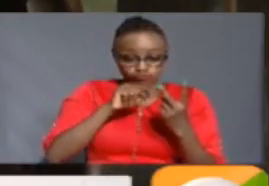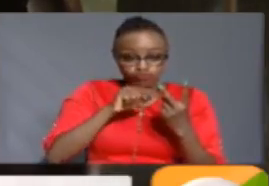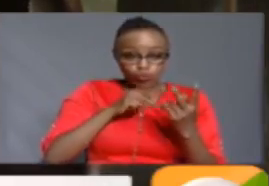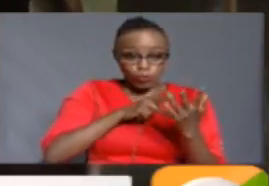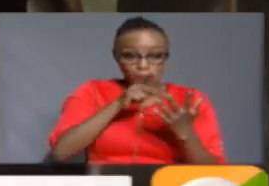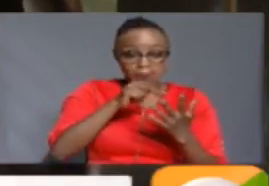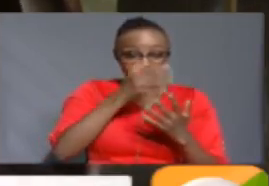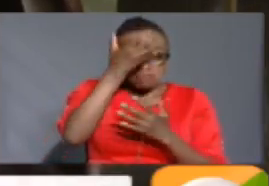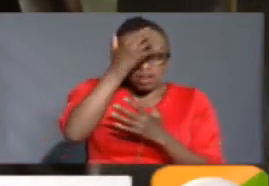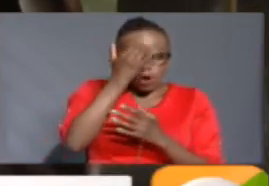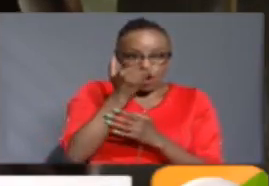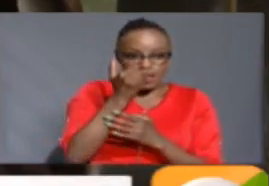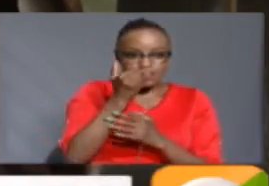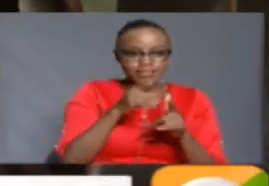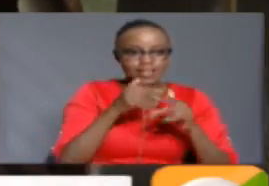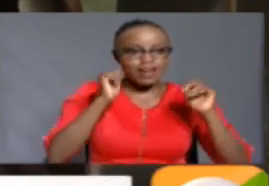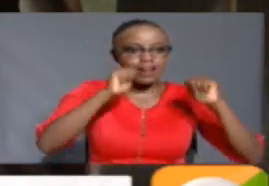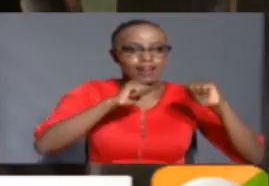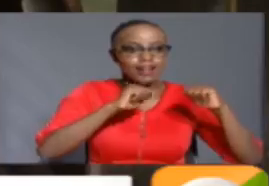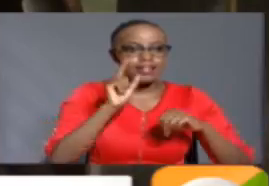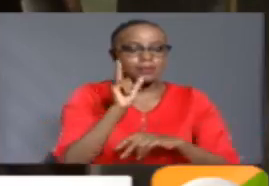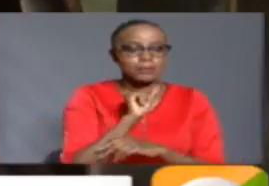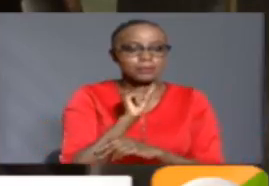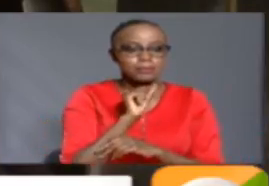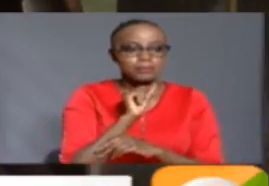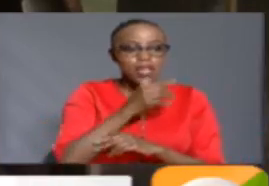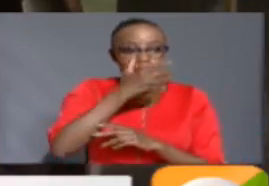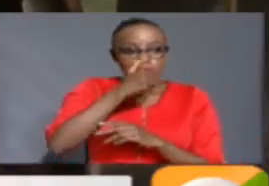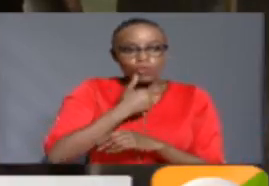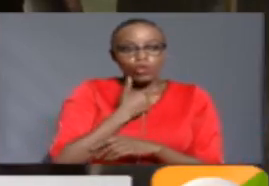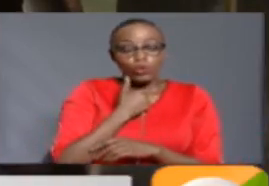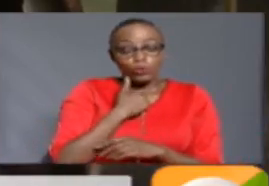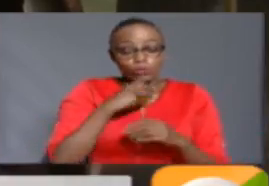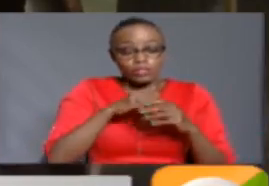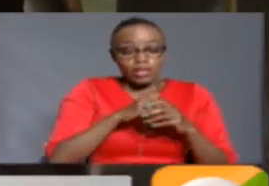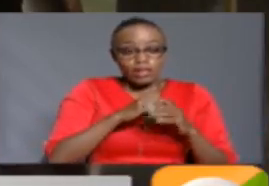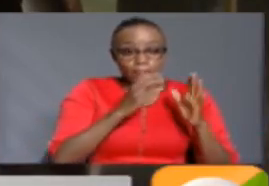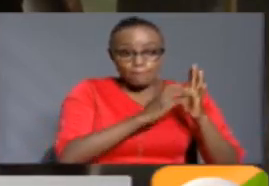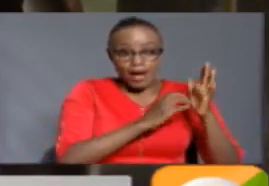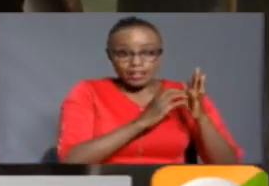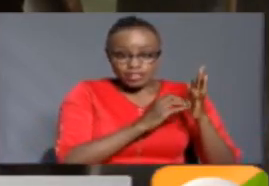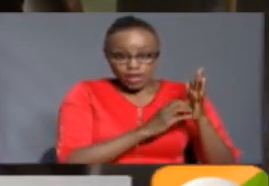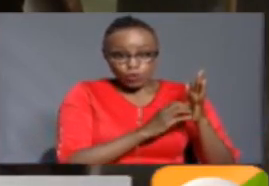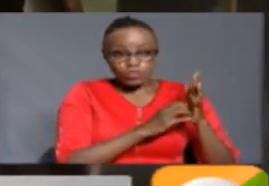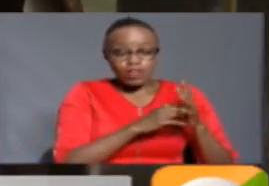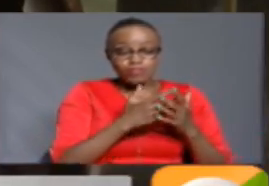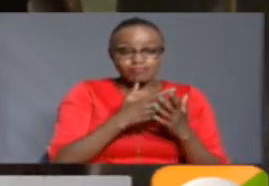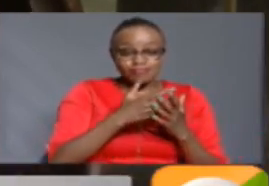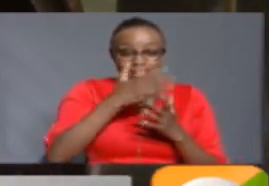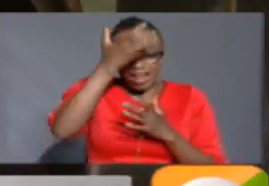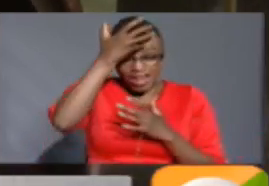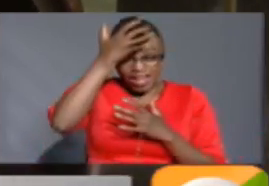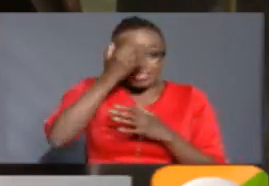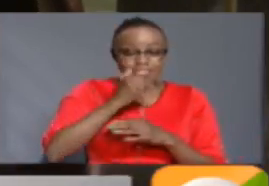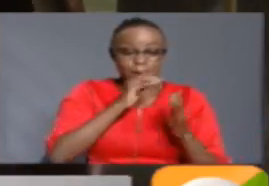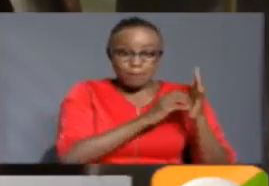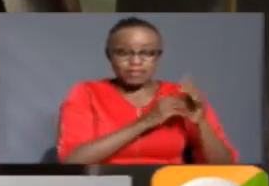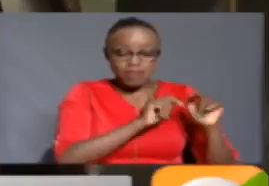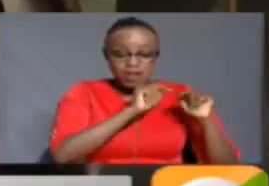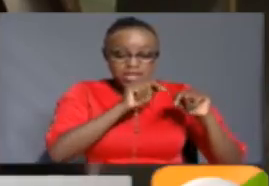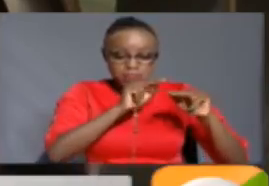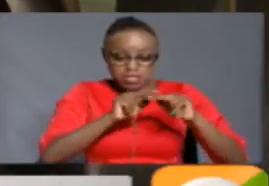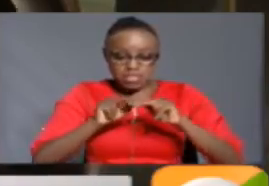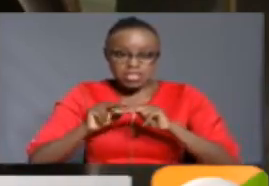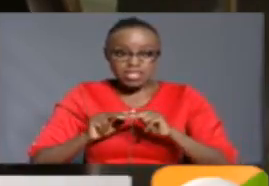is because we entered into an agreement. The union in Machakos, the nurses in Machakos came and we sat